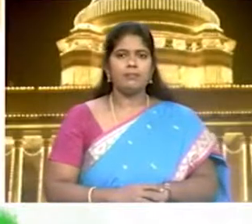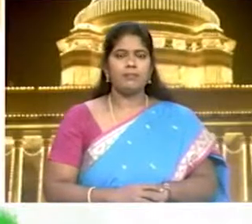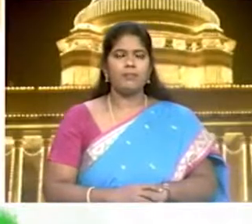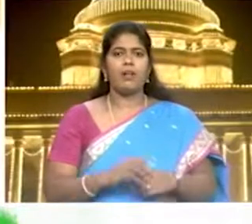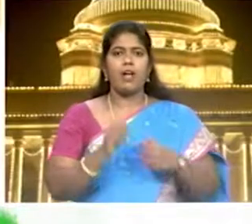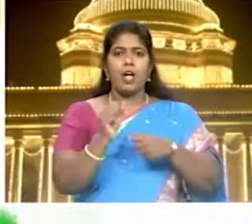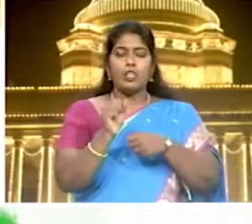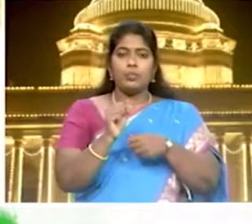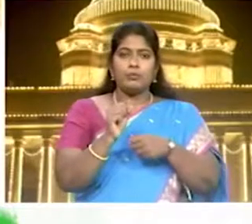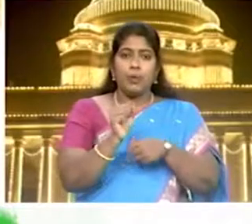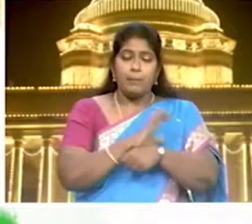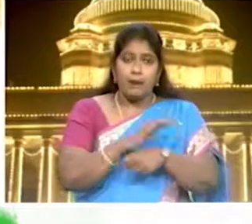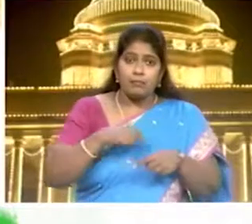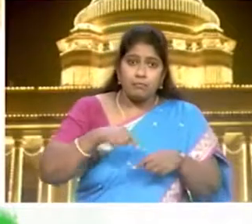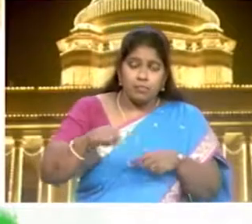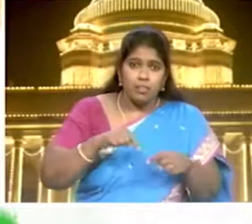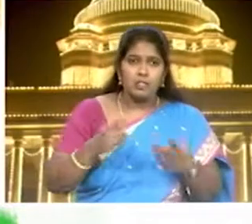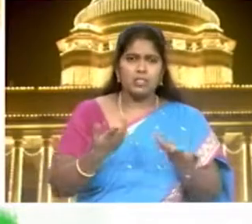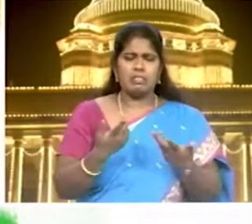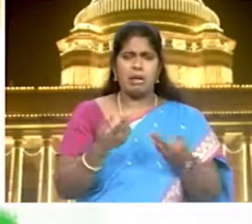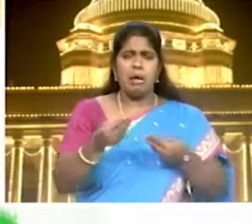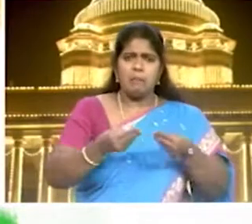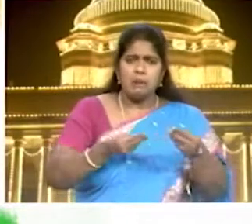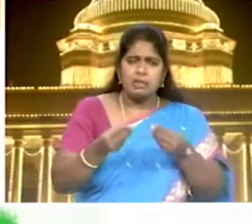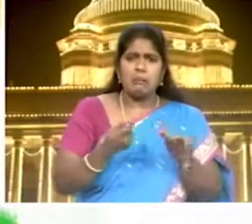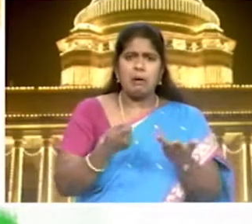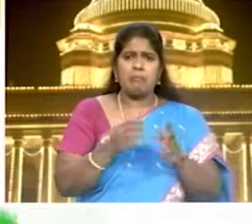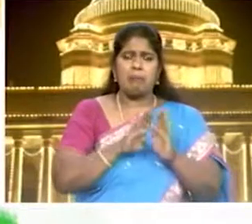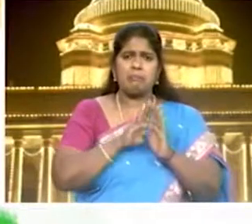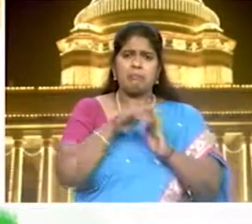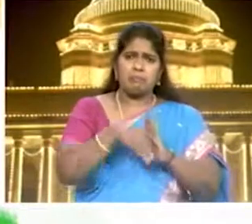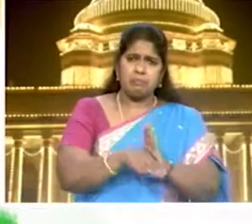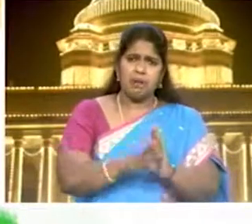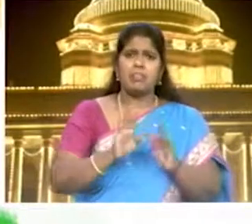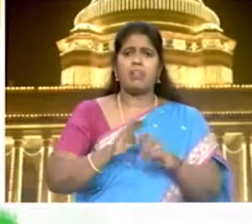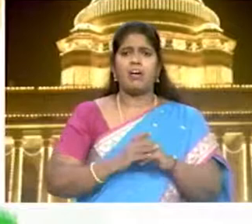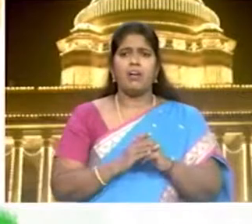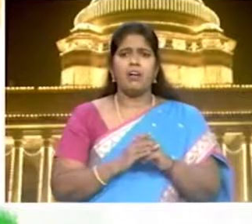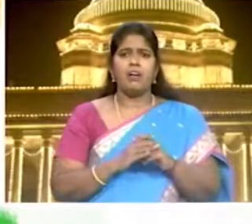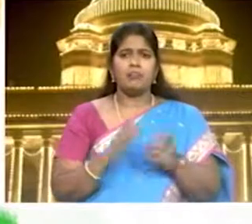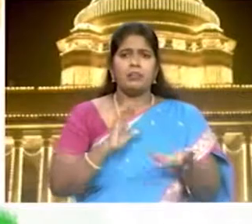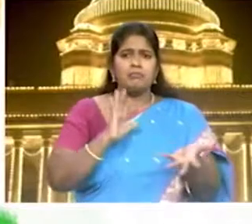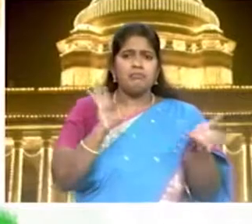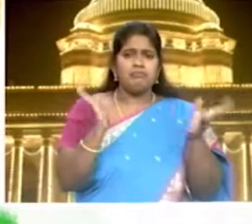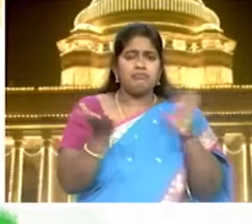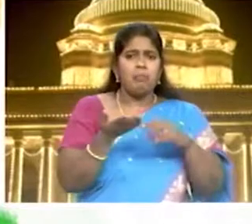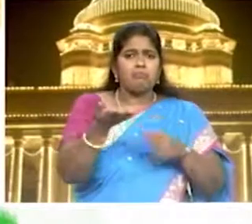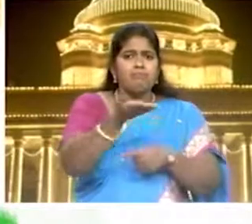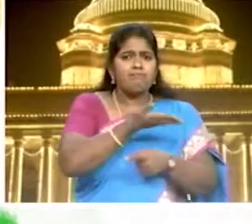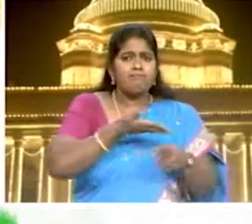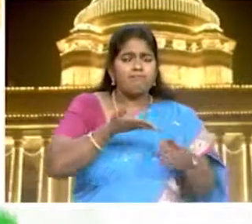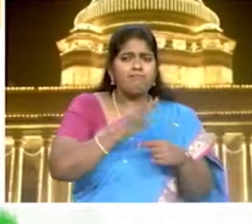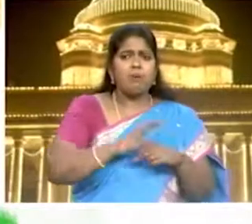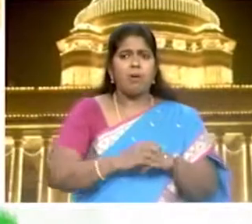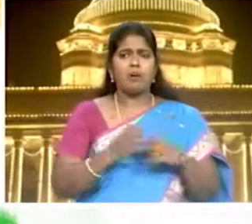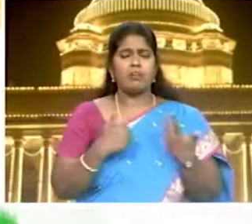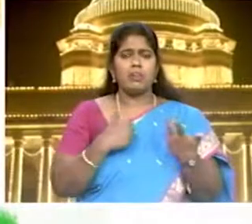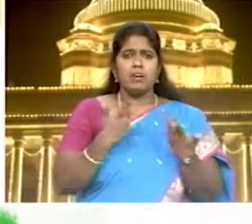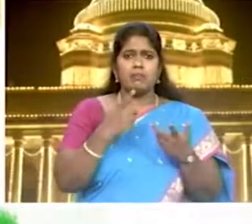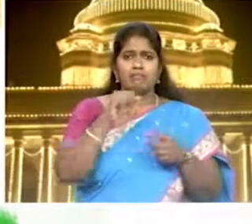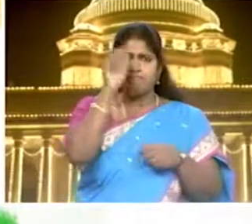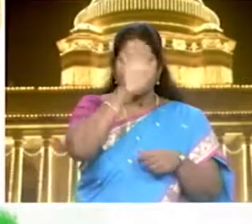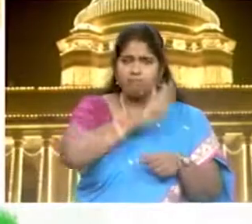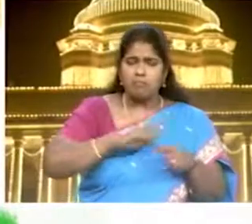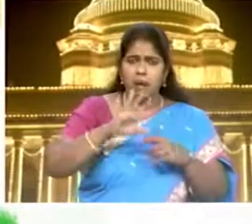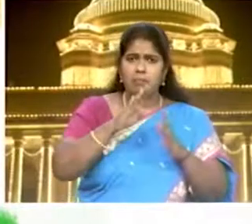in the entire world. When the world has been battling the economic consequences of the great crisis,